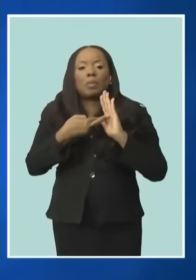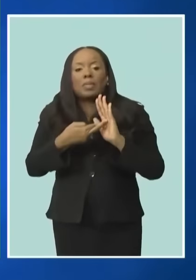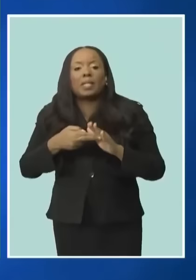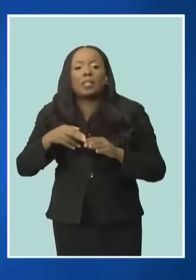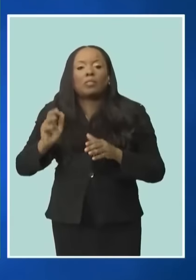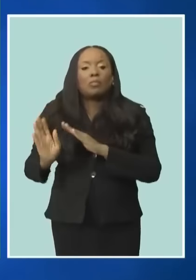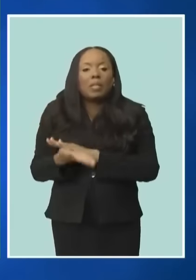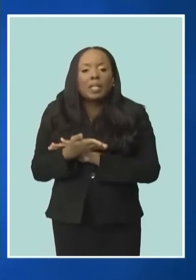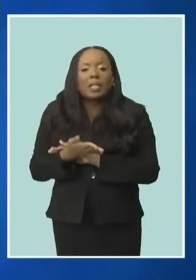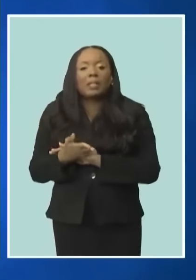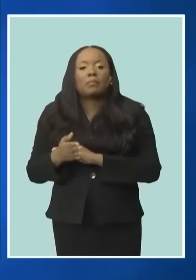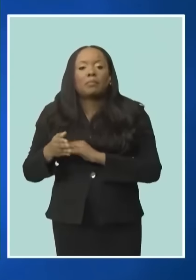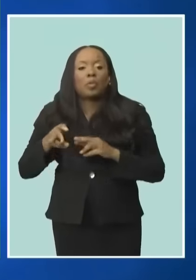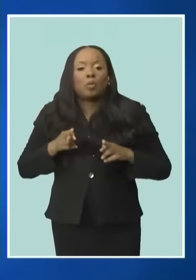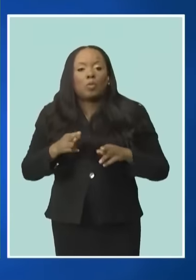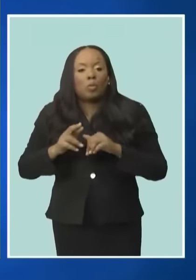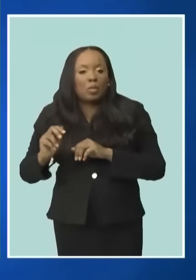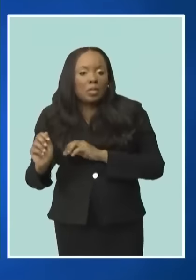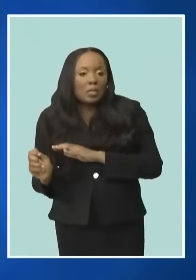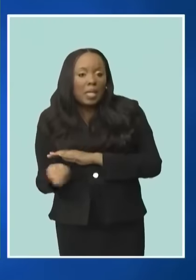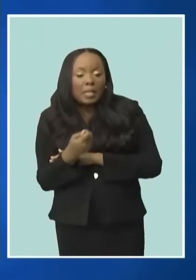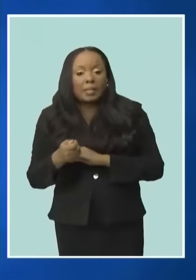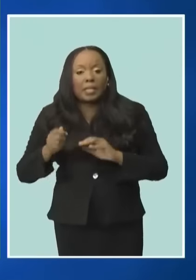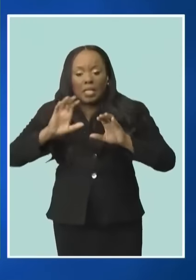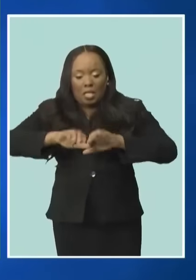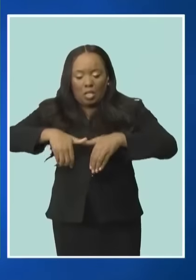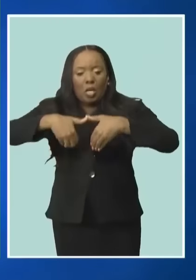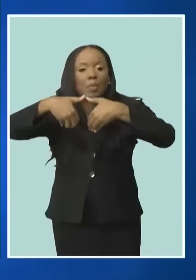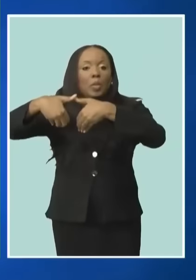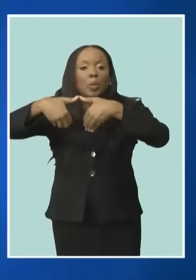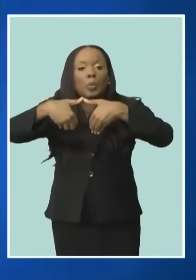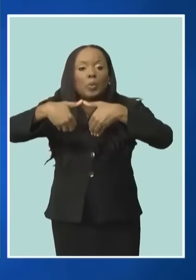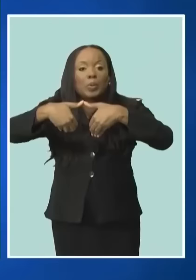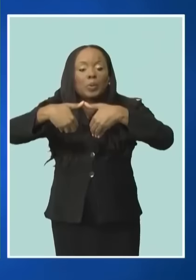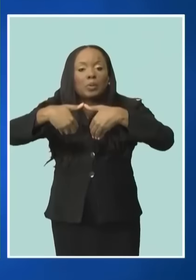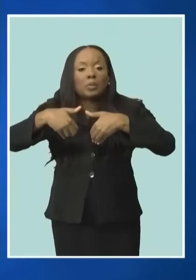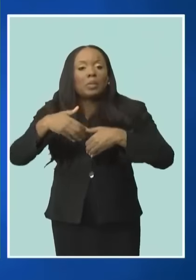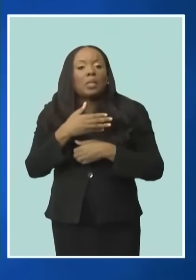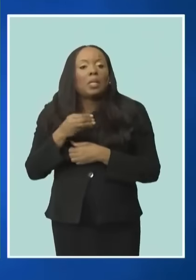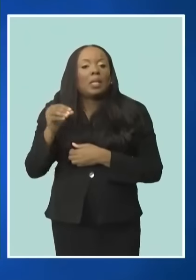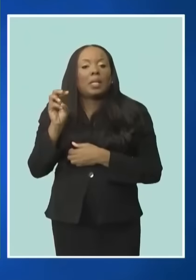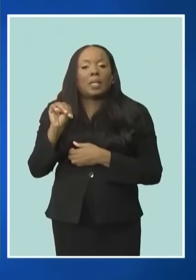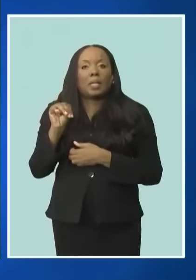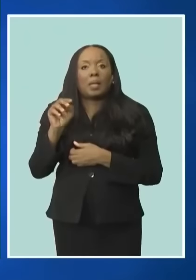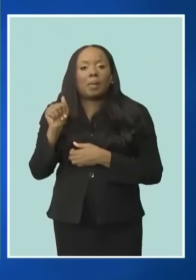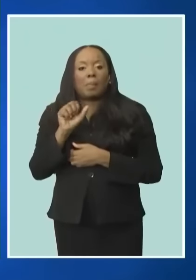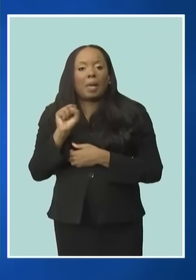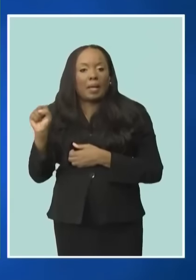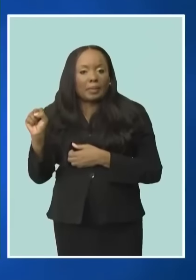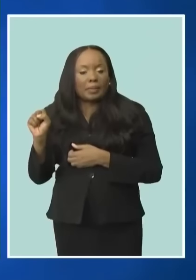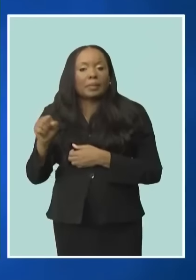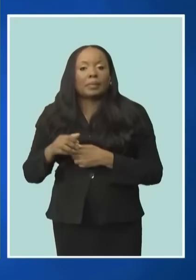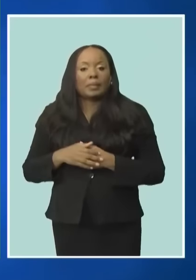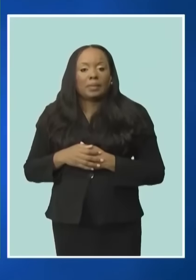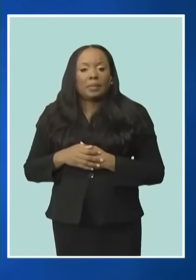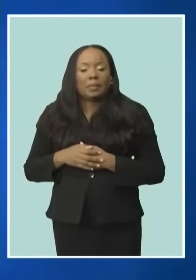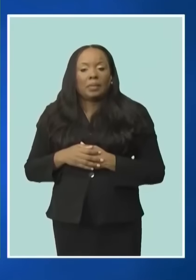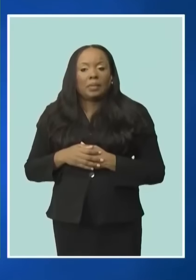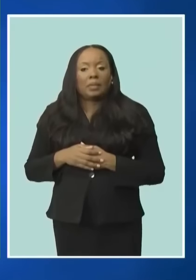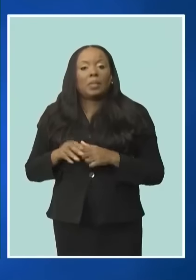tennis, dominoes and mass, and all of those are things that Barbadians enjoy at a world-class level. The display featured some of the